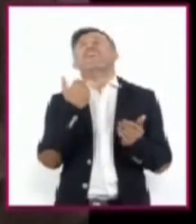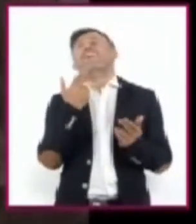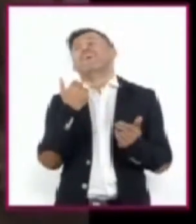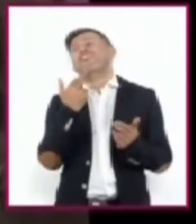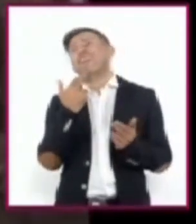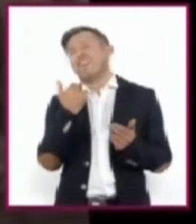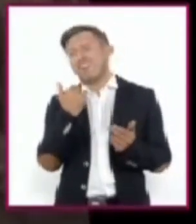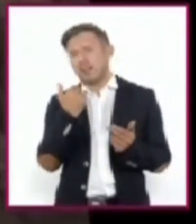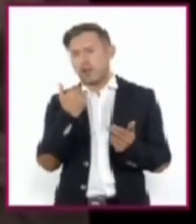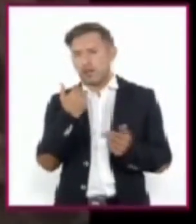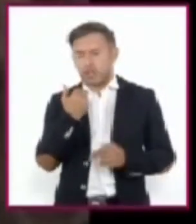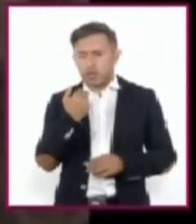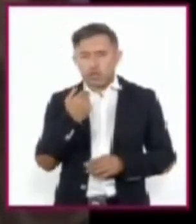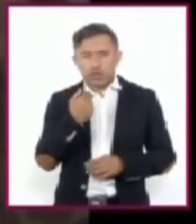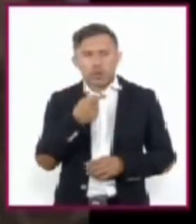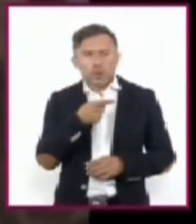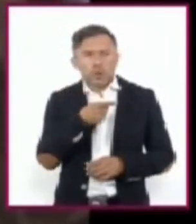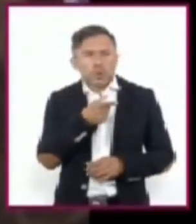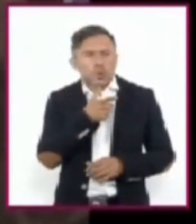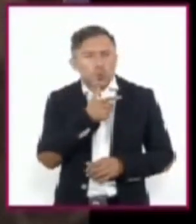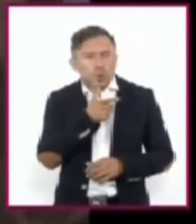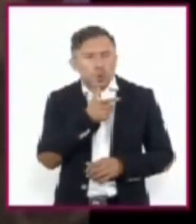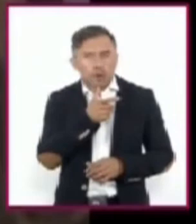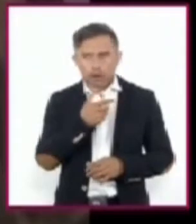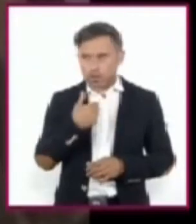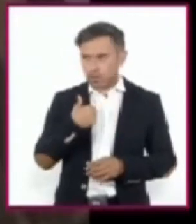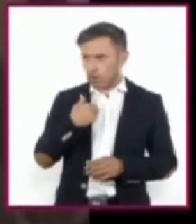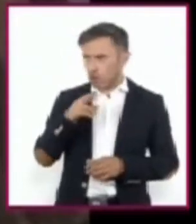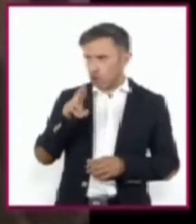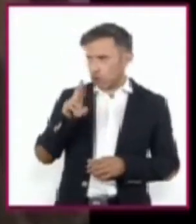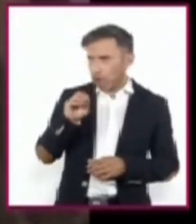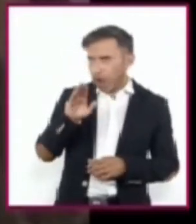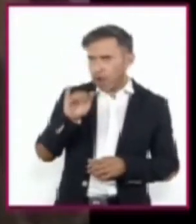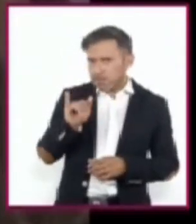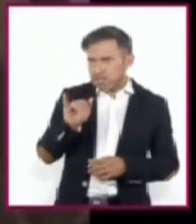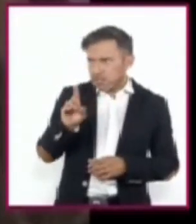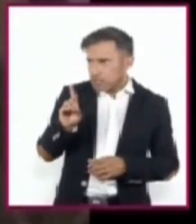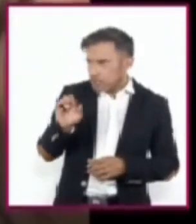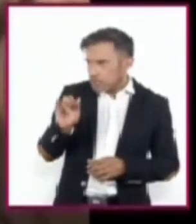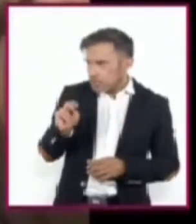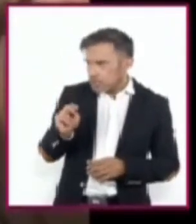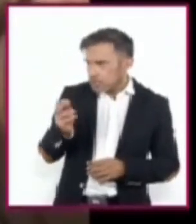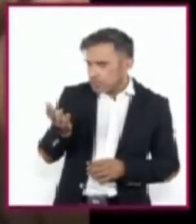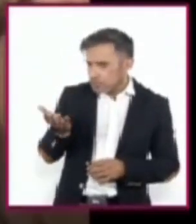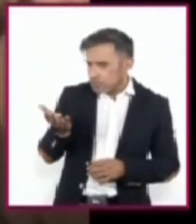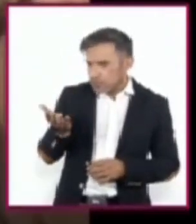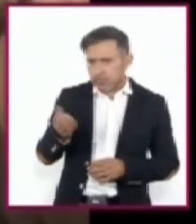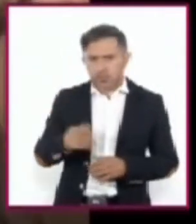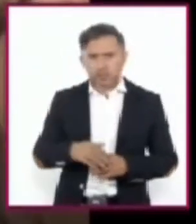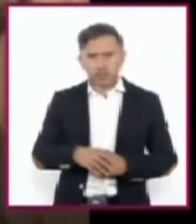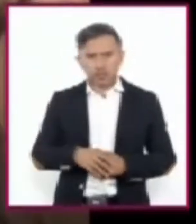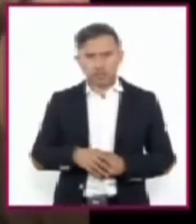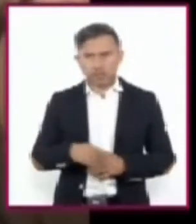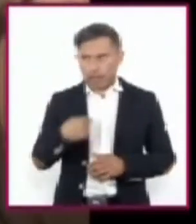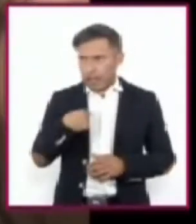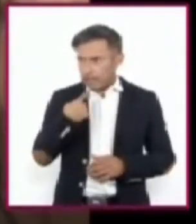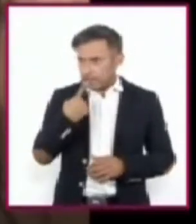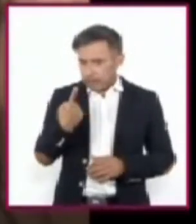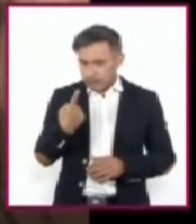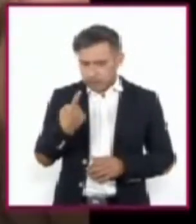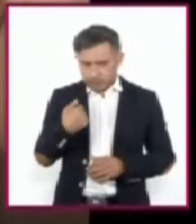Who are you? I'm Robbie Dean. What do you do? I said I'm a